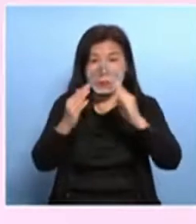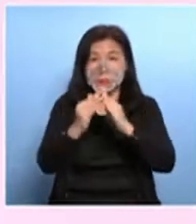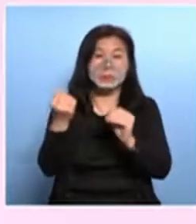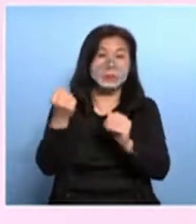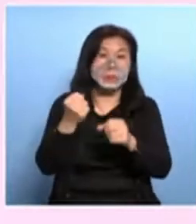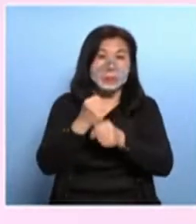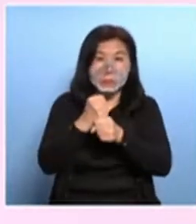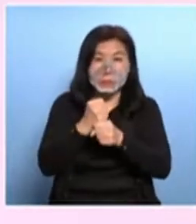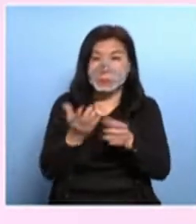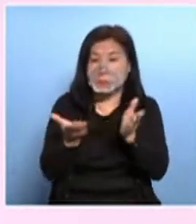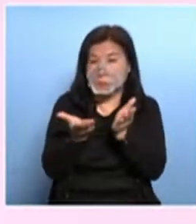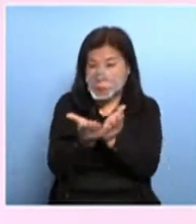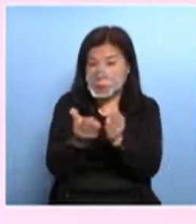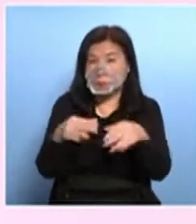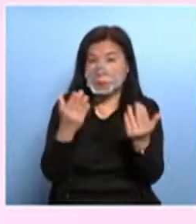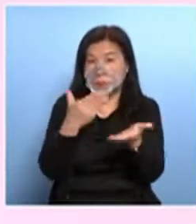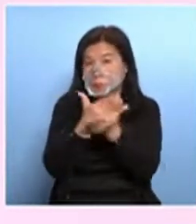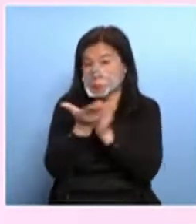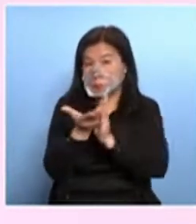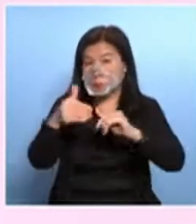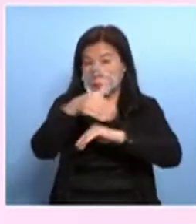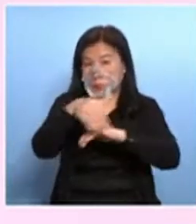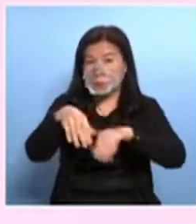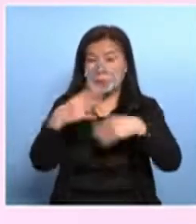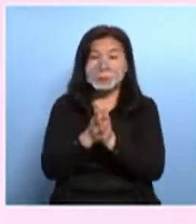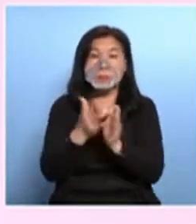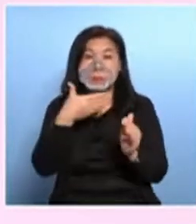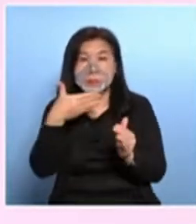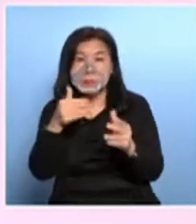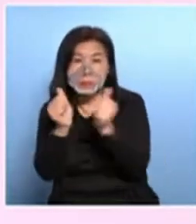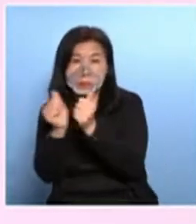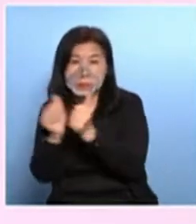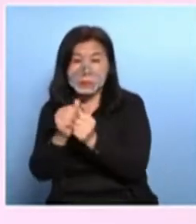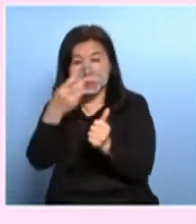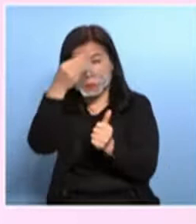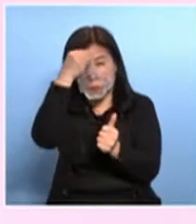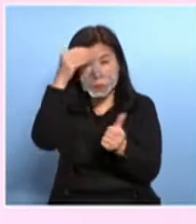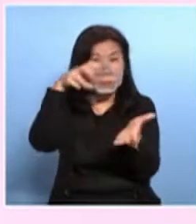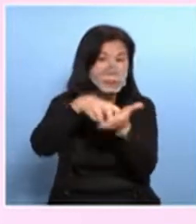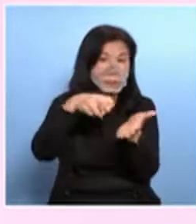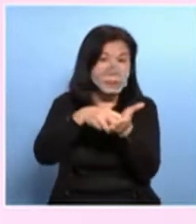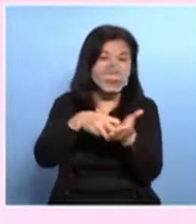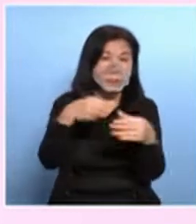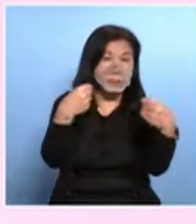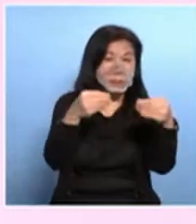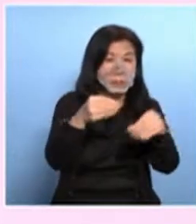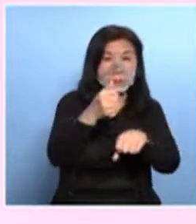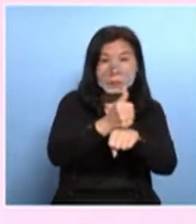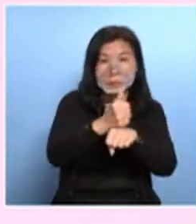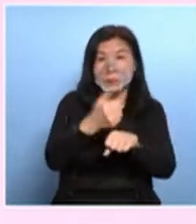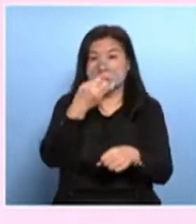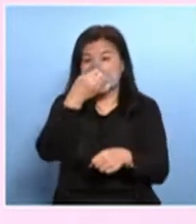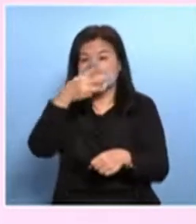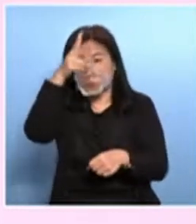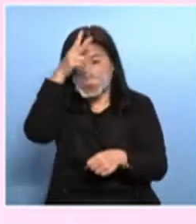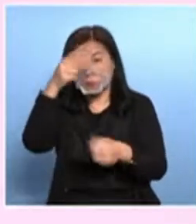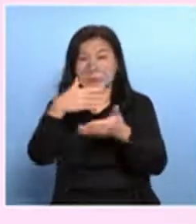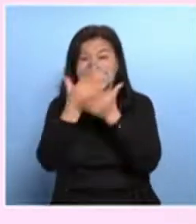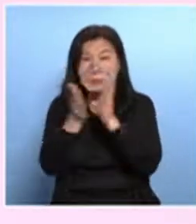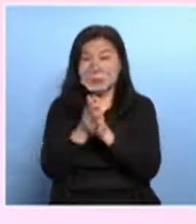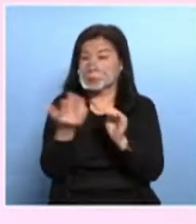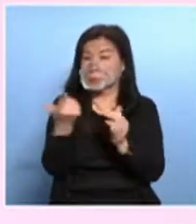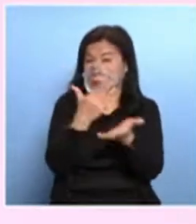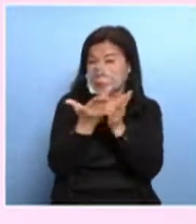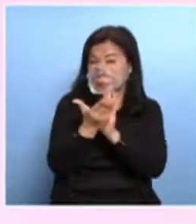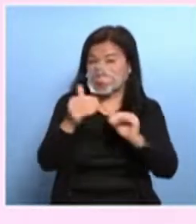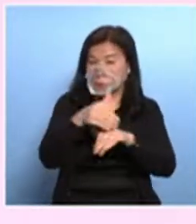The HKSTPC and the Cyberport continue to provide young people with internship and training opportunities through various schemes. The